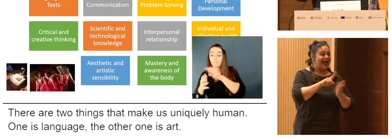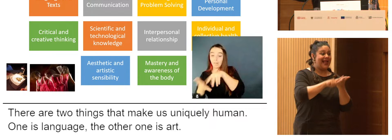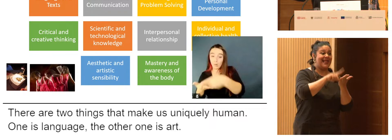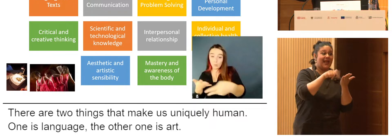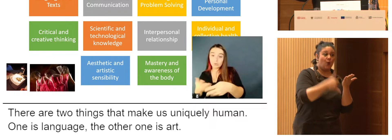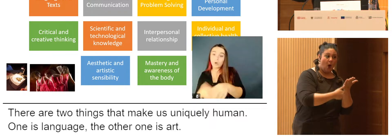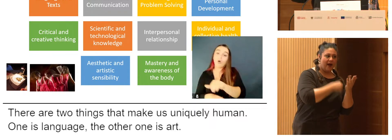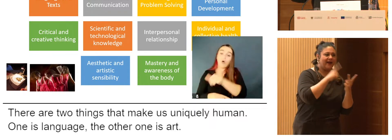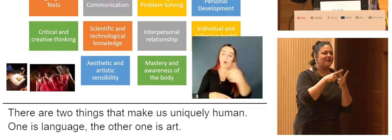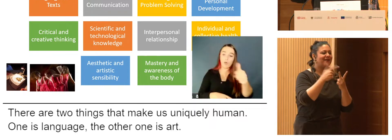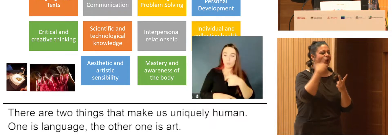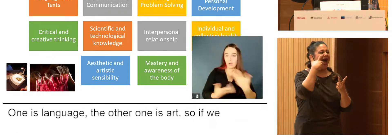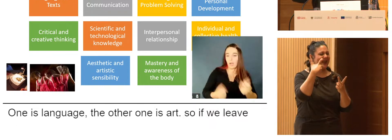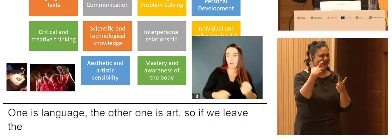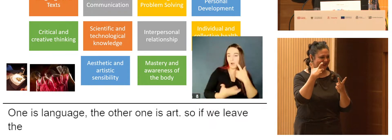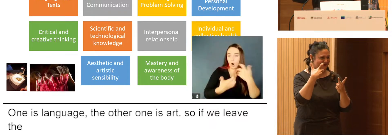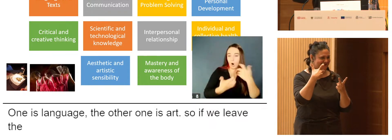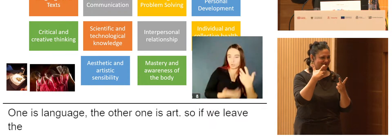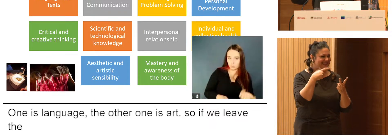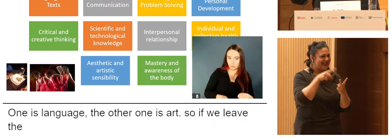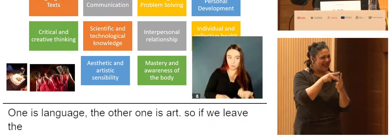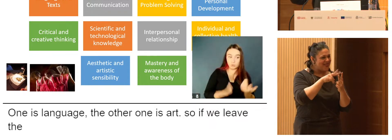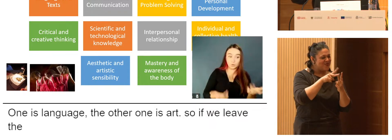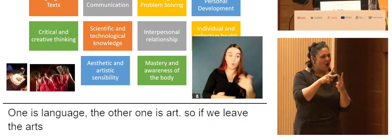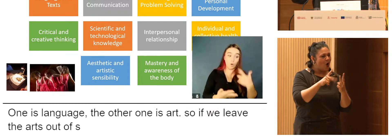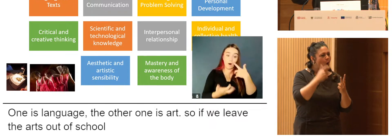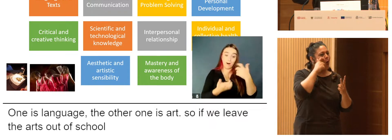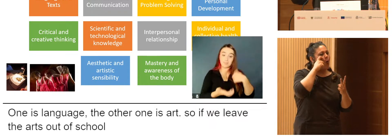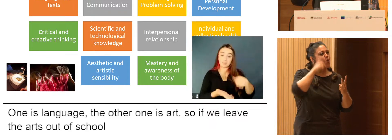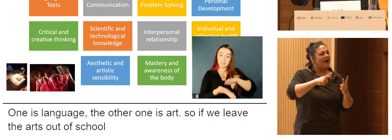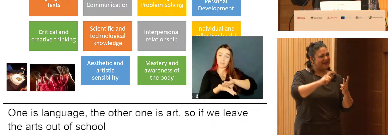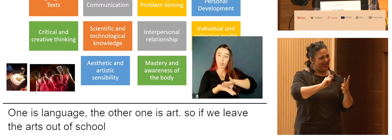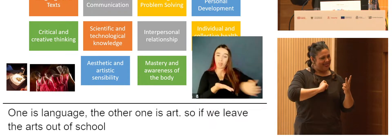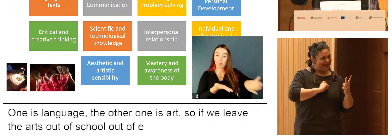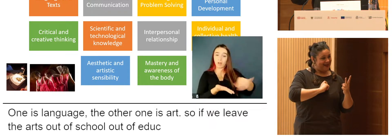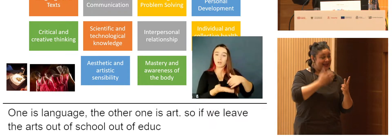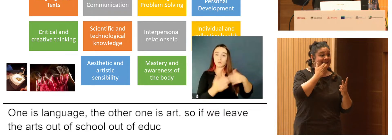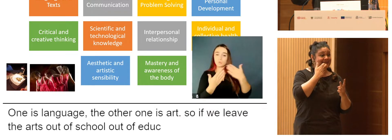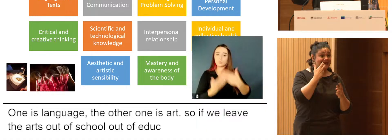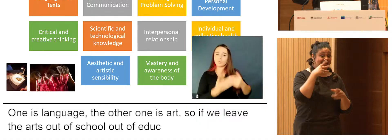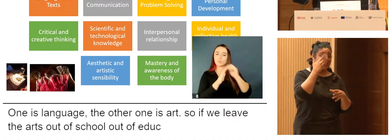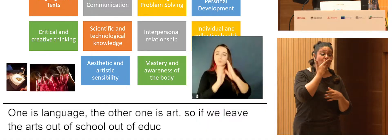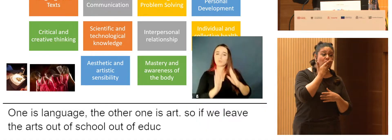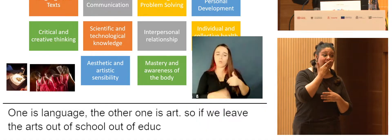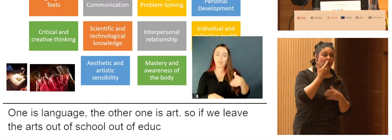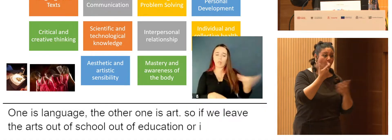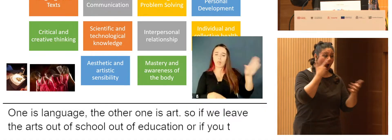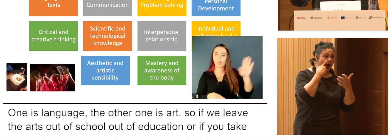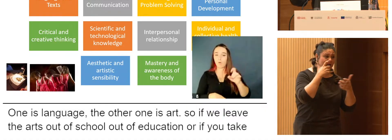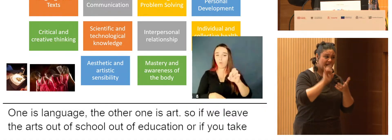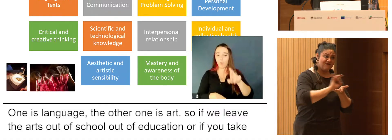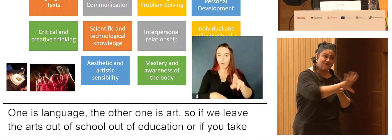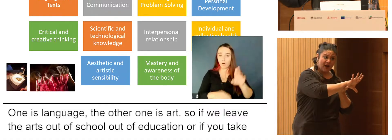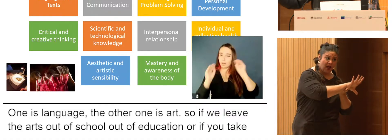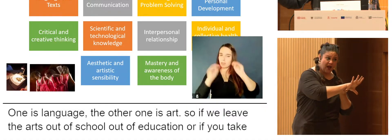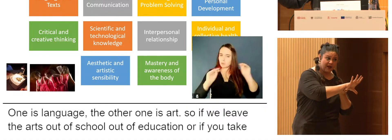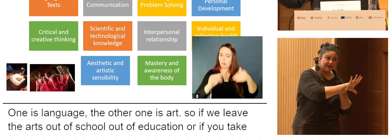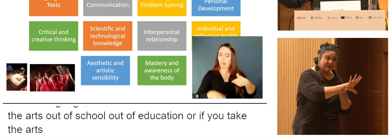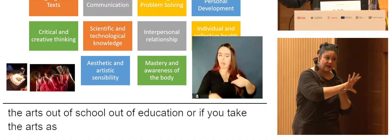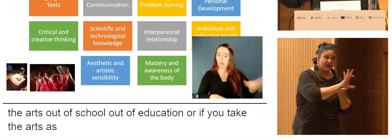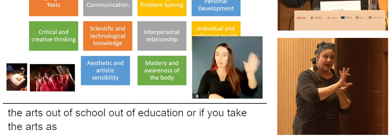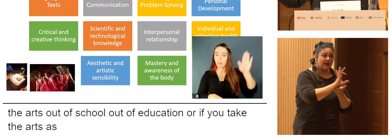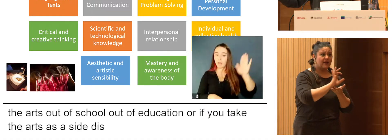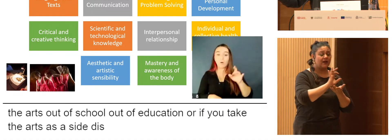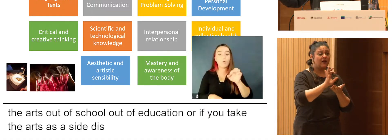if we leave the arts out of school, out of education, or if we take the arts as a side